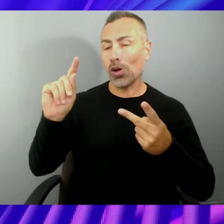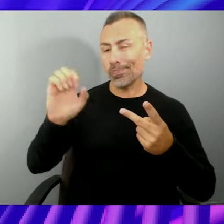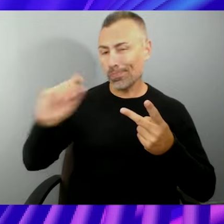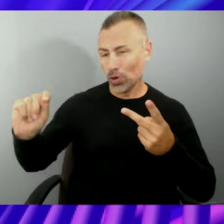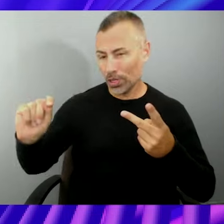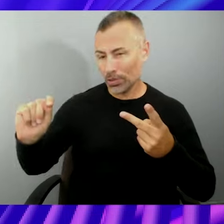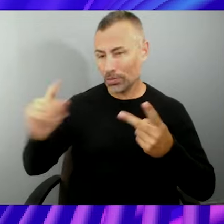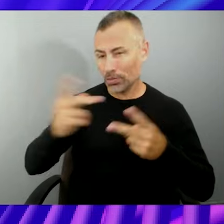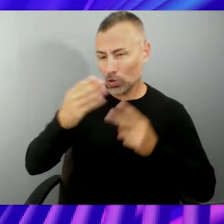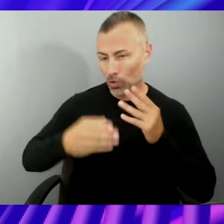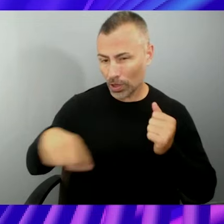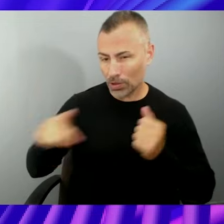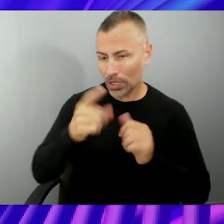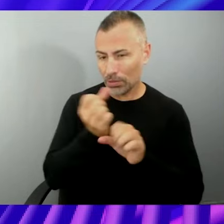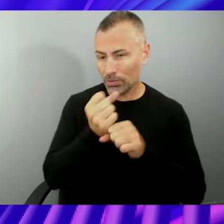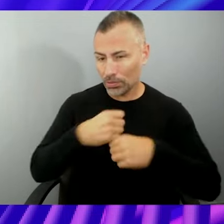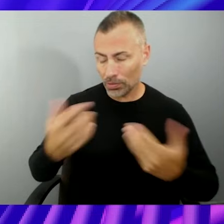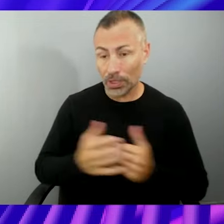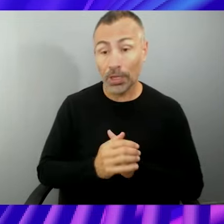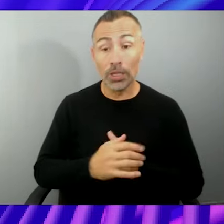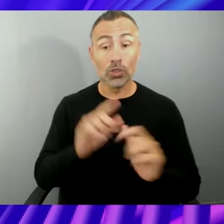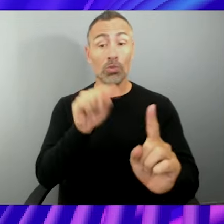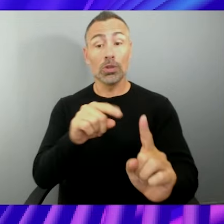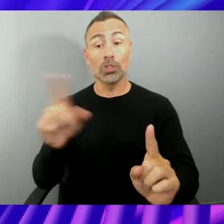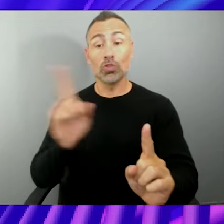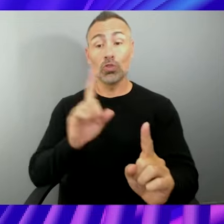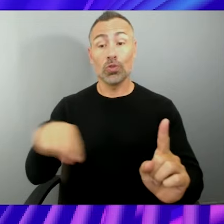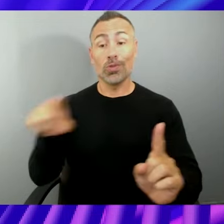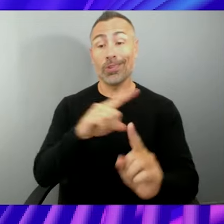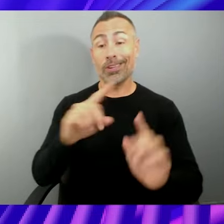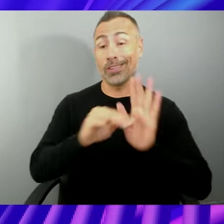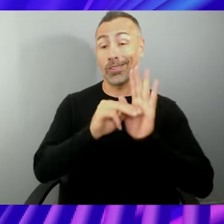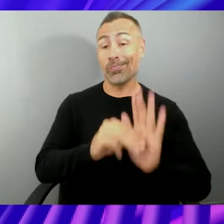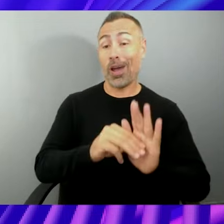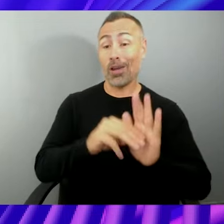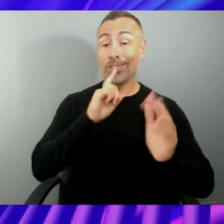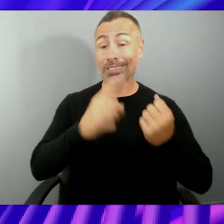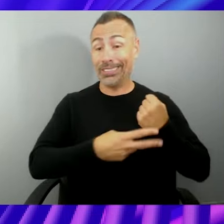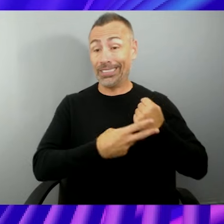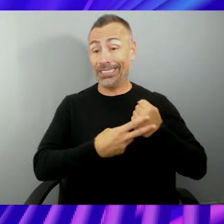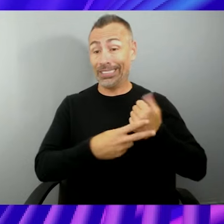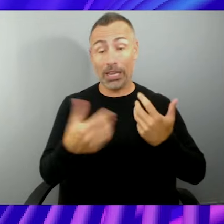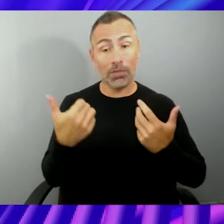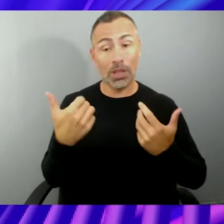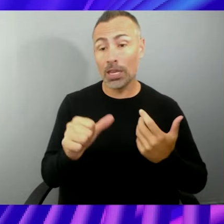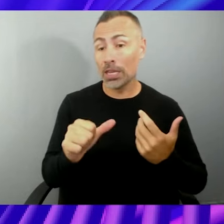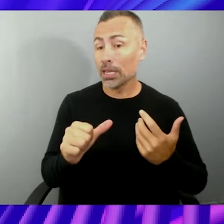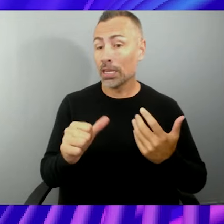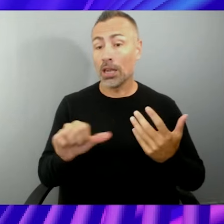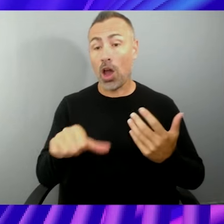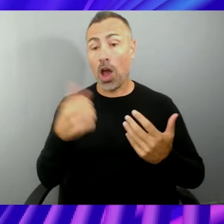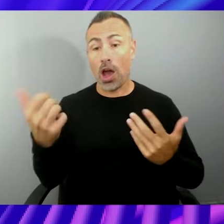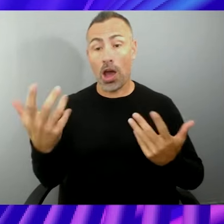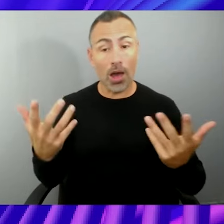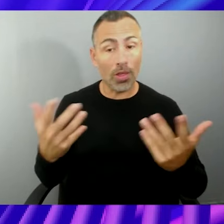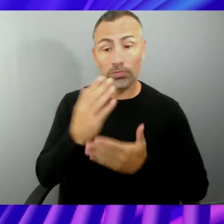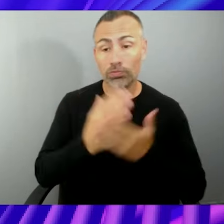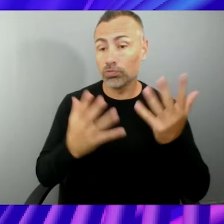and it points you to the S3 location where your model artifacts will get saved, or any other tensors that you would like to save as part of your training